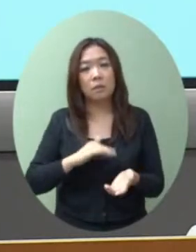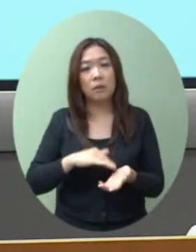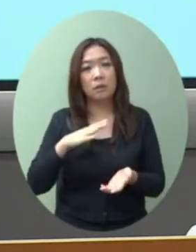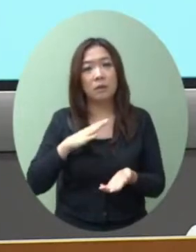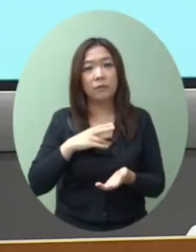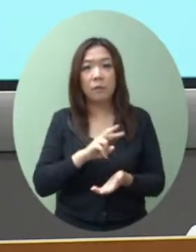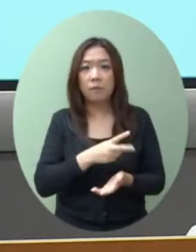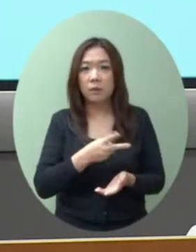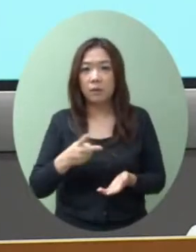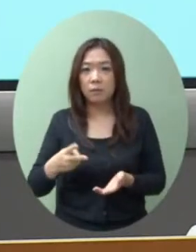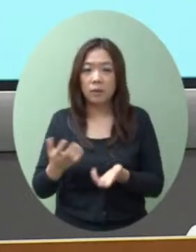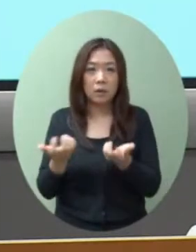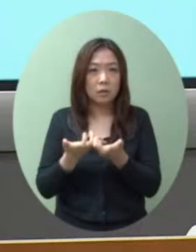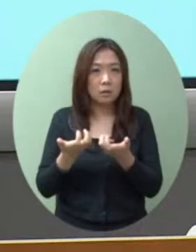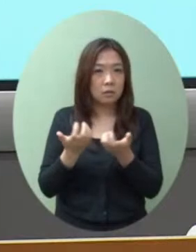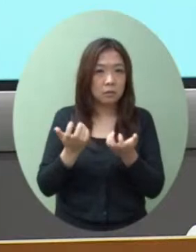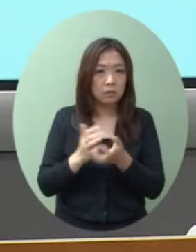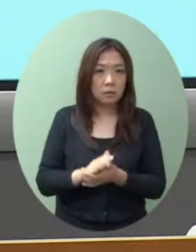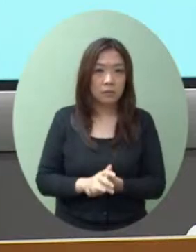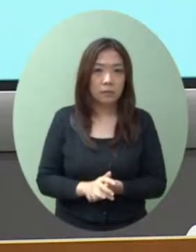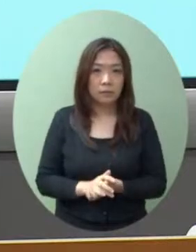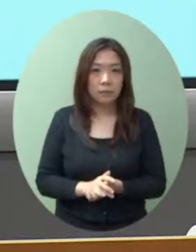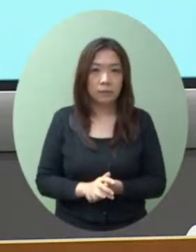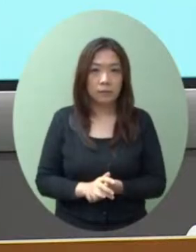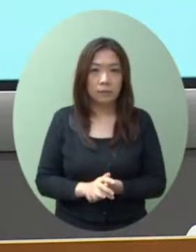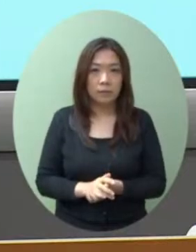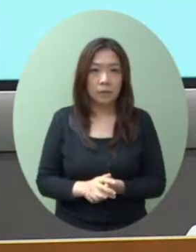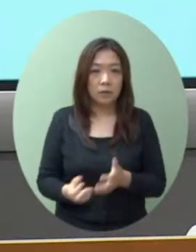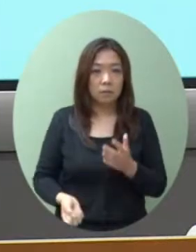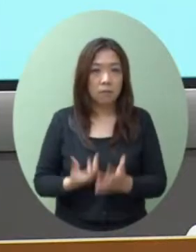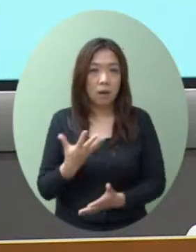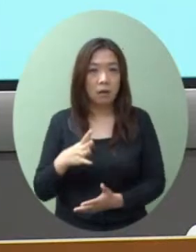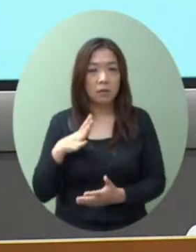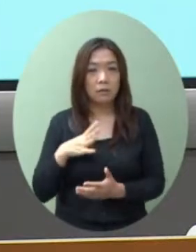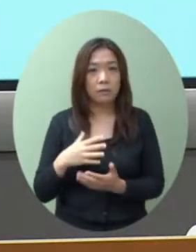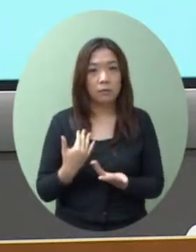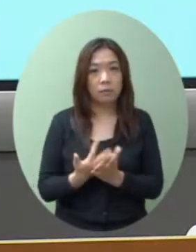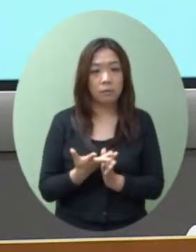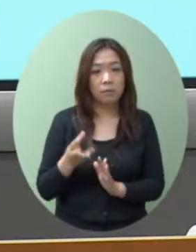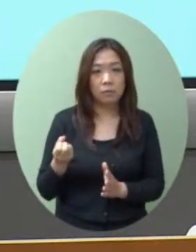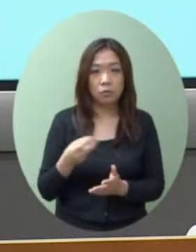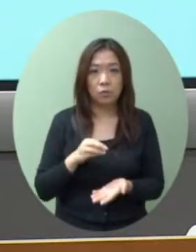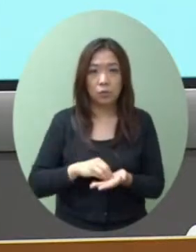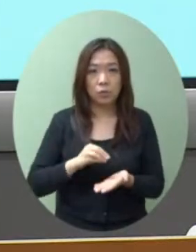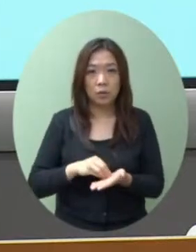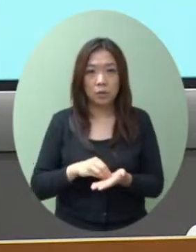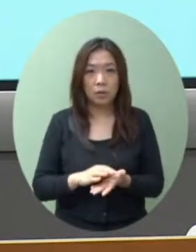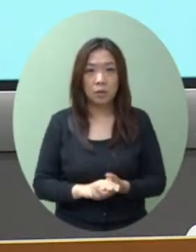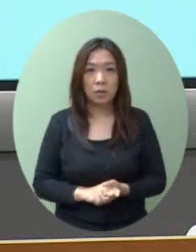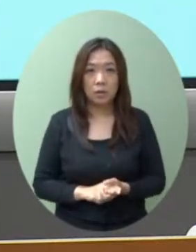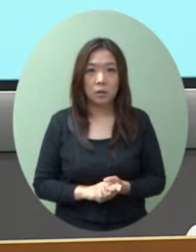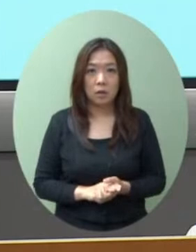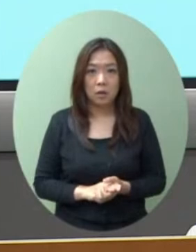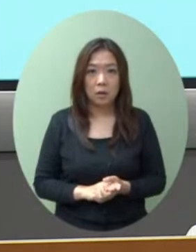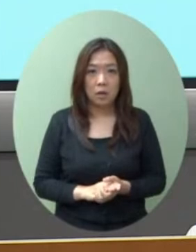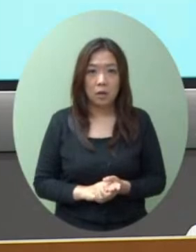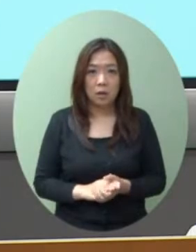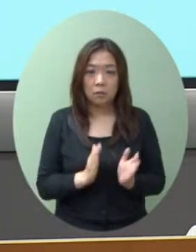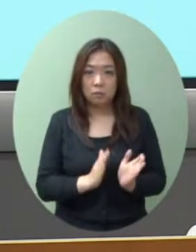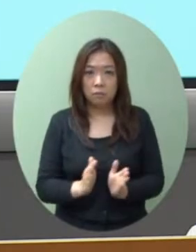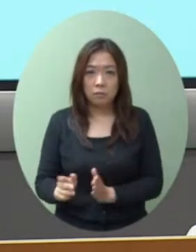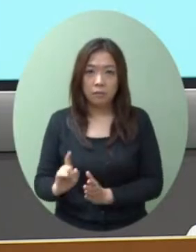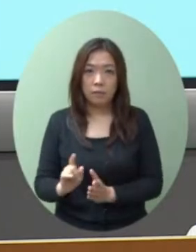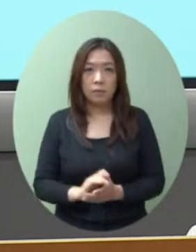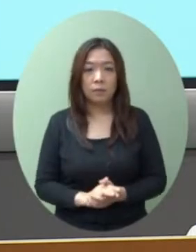roll out measures regarding specified risk groups. So that is based on the data available and